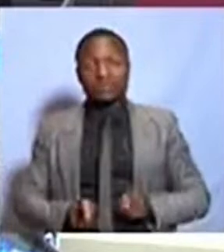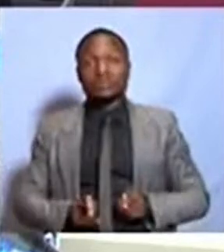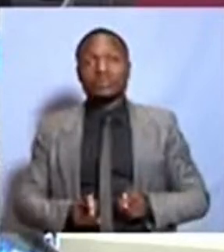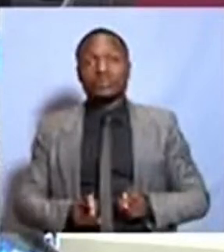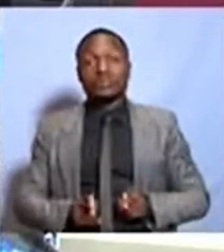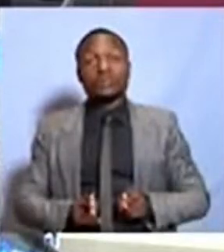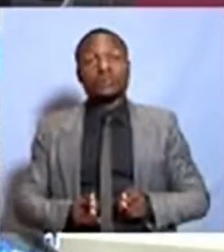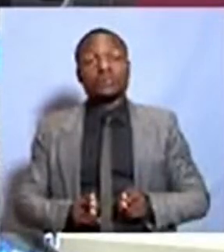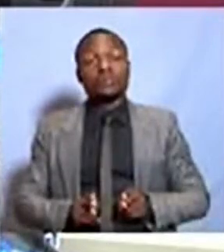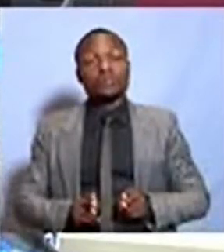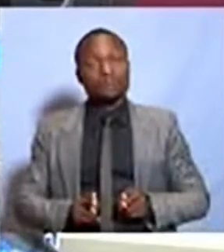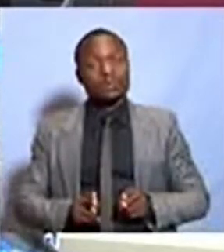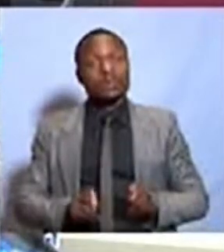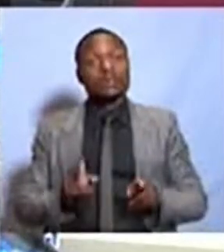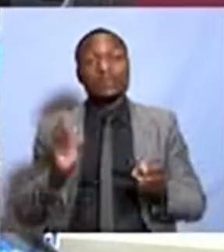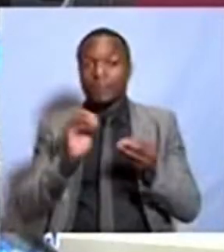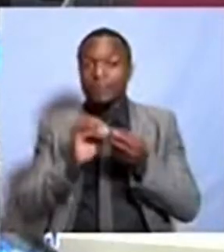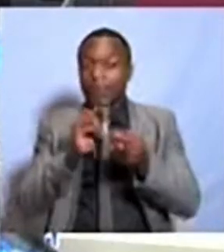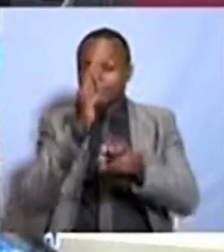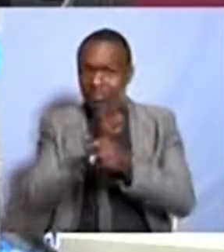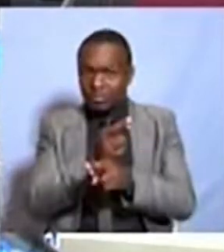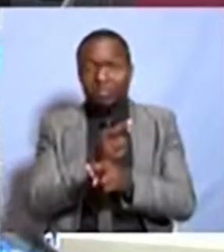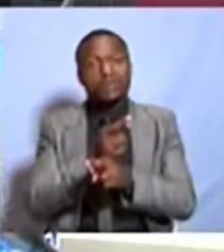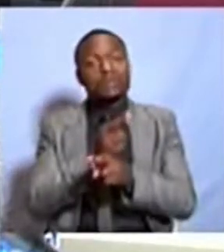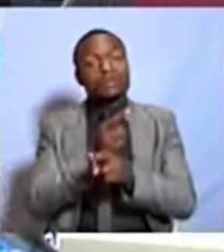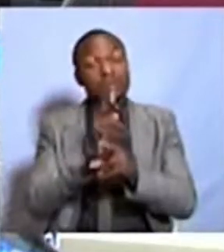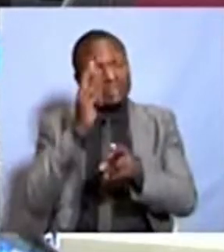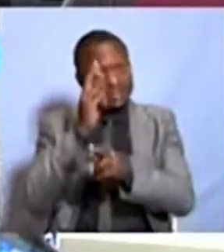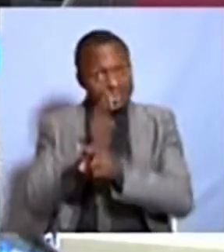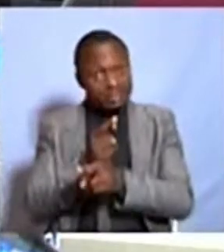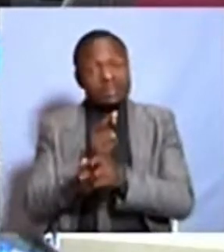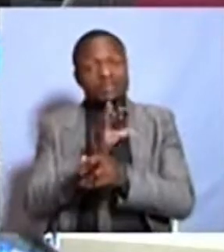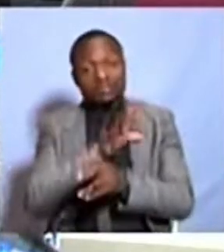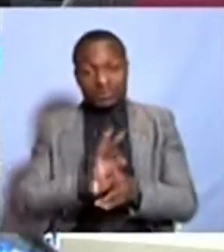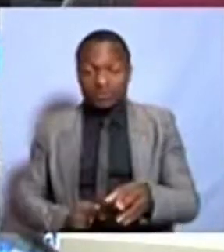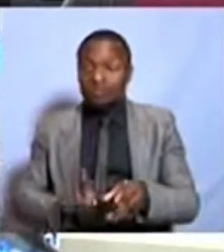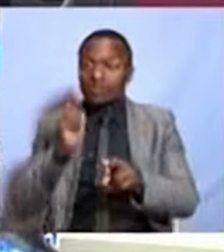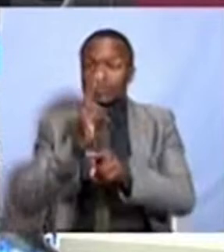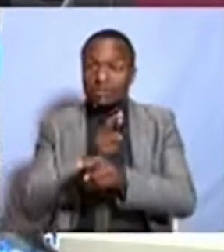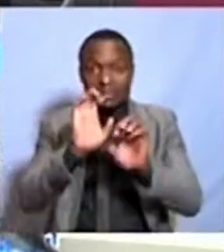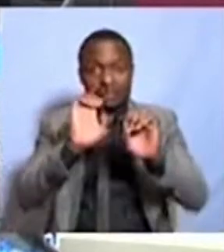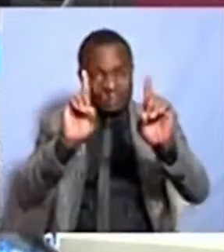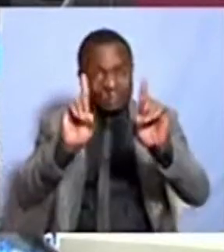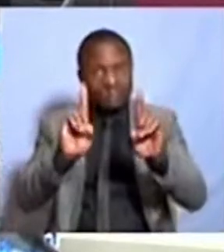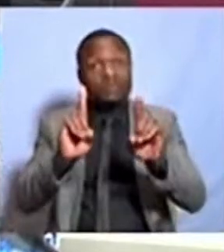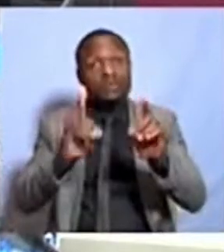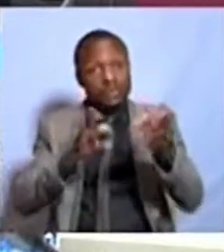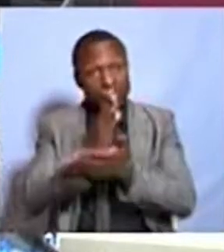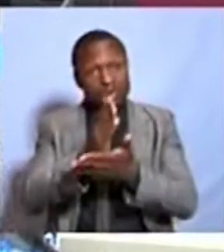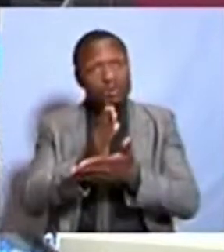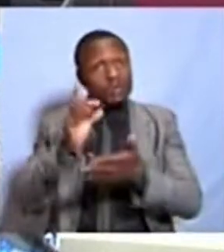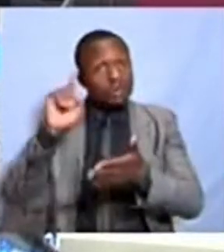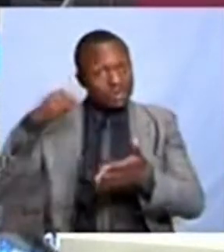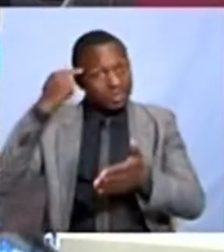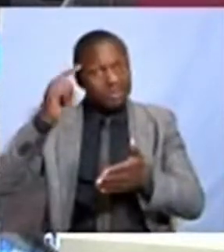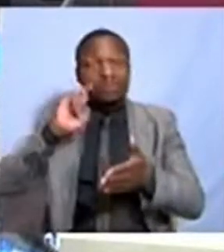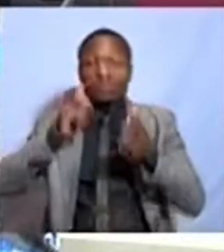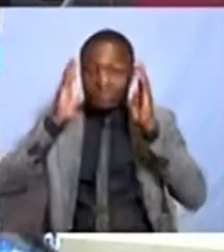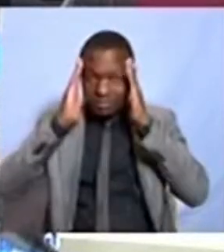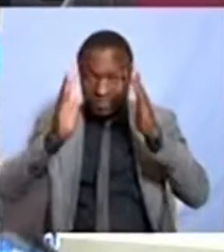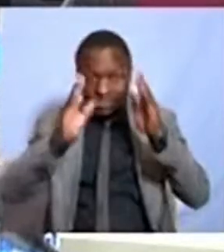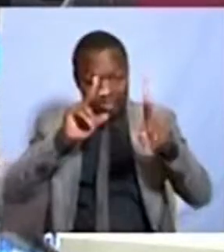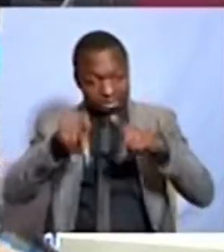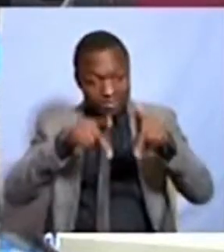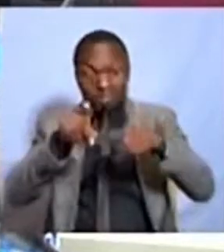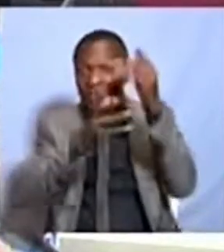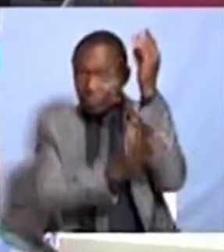to life, right to food, right to shelter, and all those things. So we are right when we say Boma should look upon people that are poor,